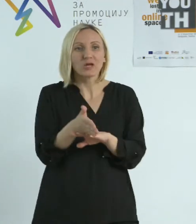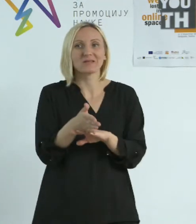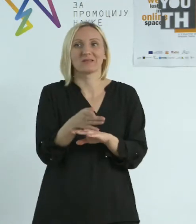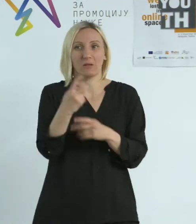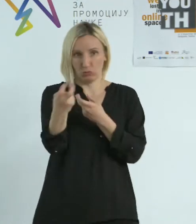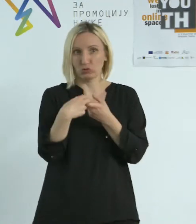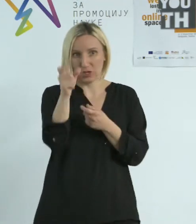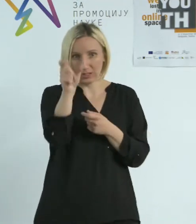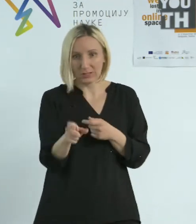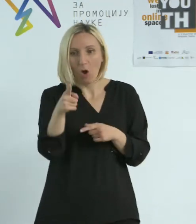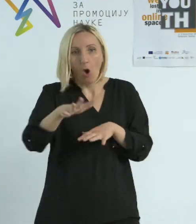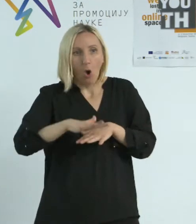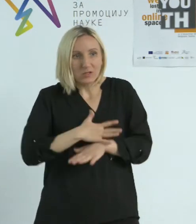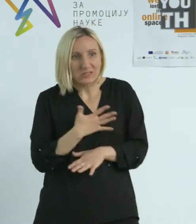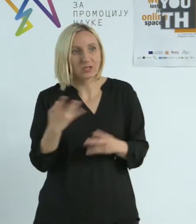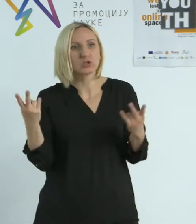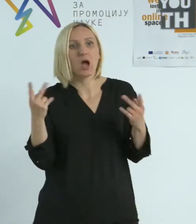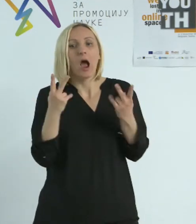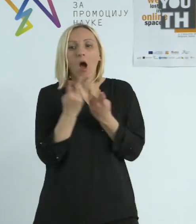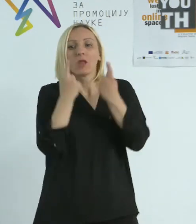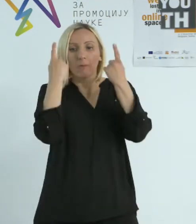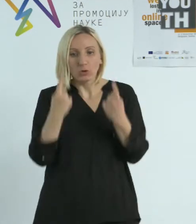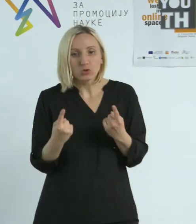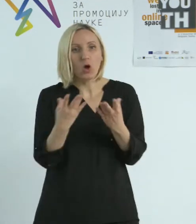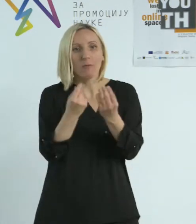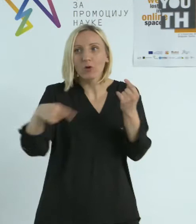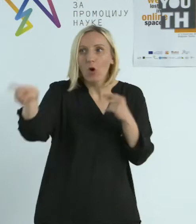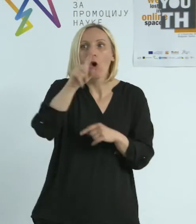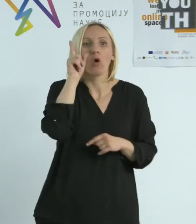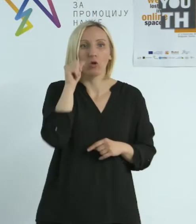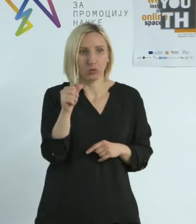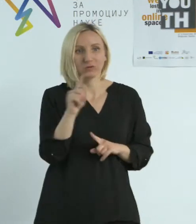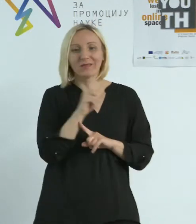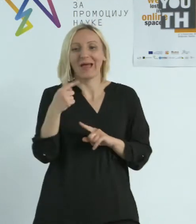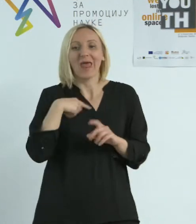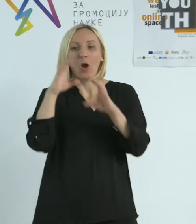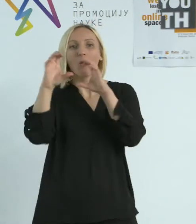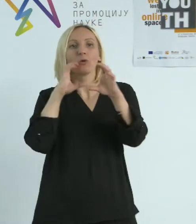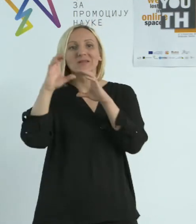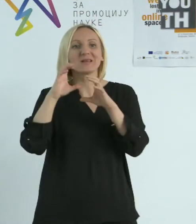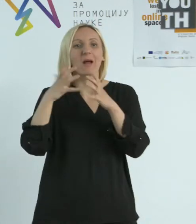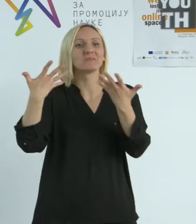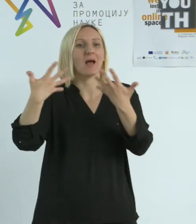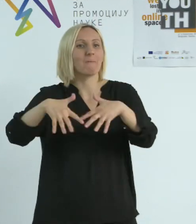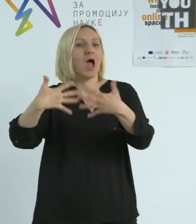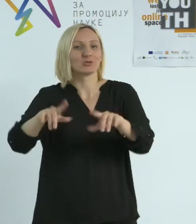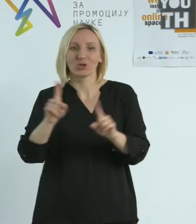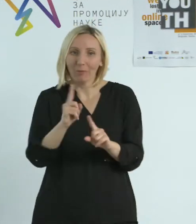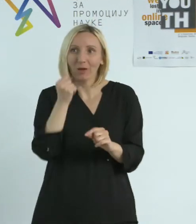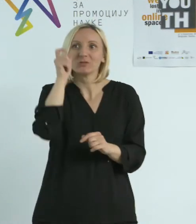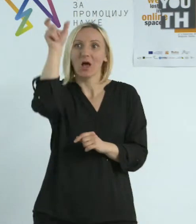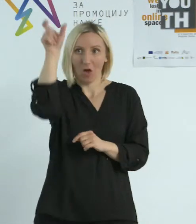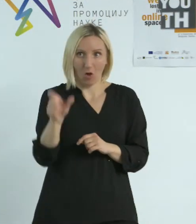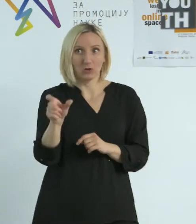course feel like there are other people, that I'm actually interacted not with a machine, but with another person. So, you know, the